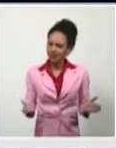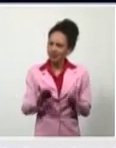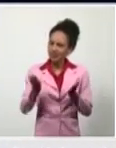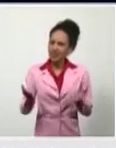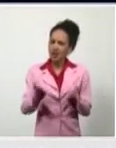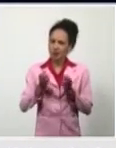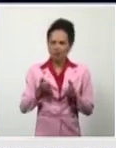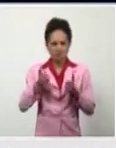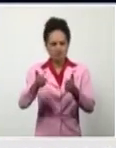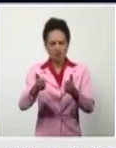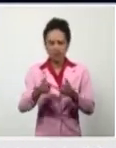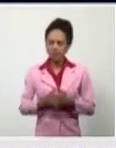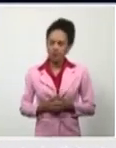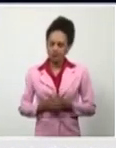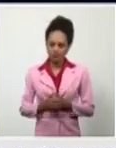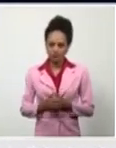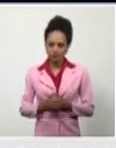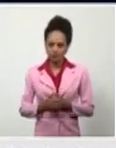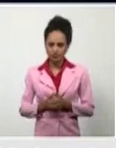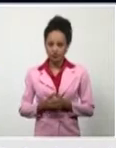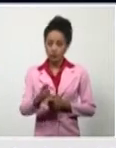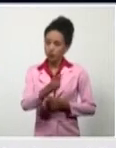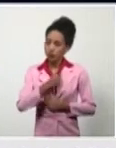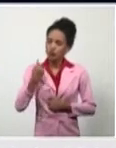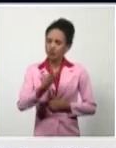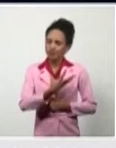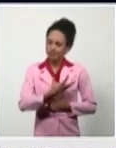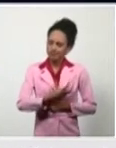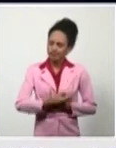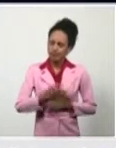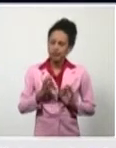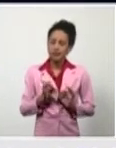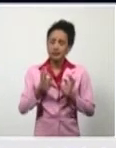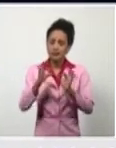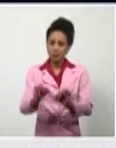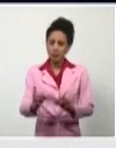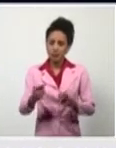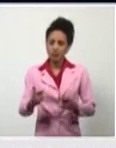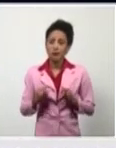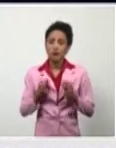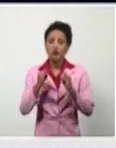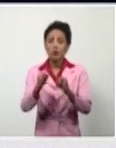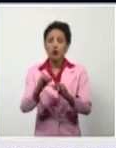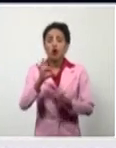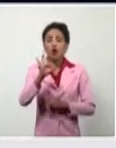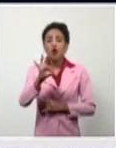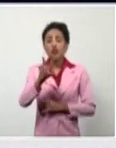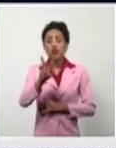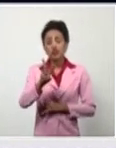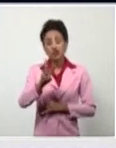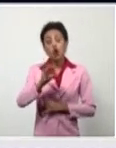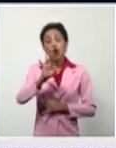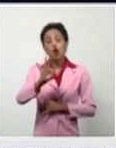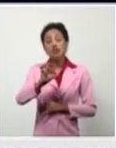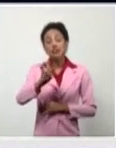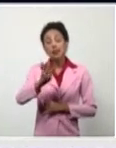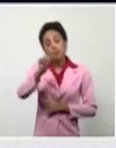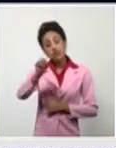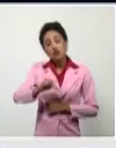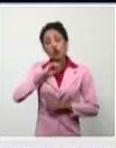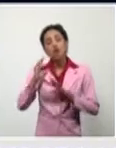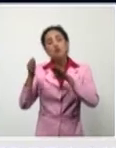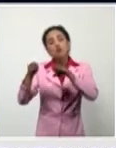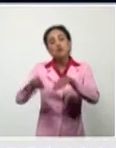97.3%, have a favorable clinical evolution. And as we always say, we regret the death of 83 people